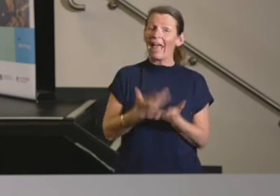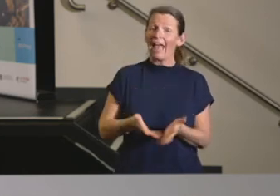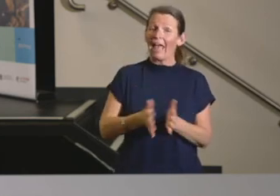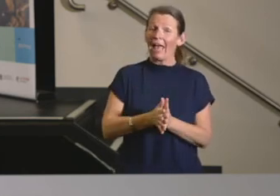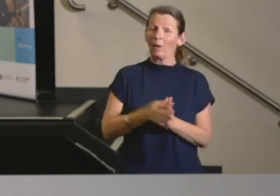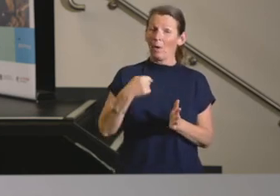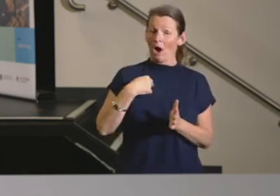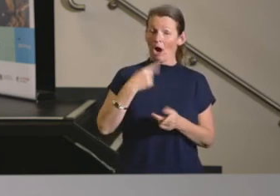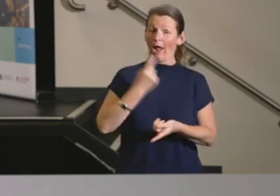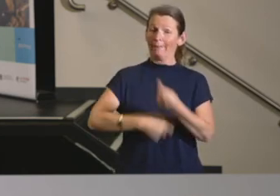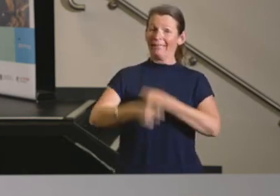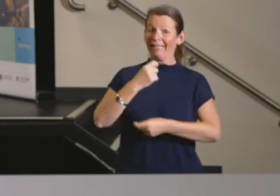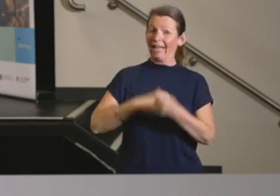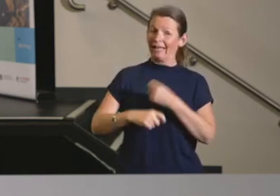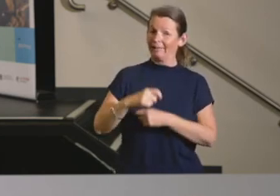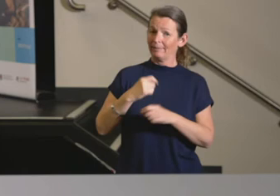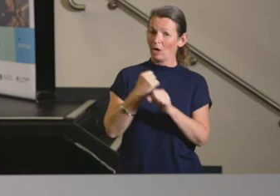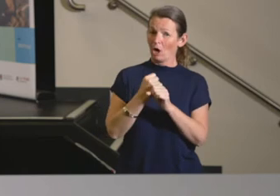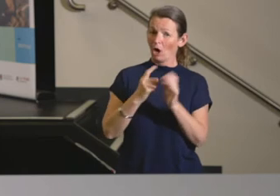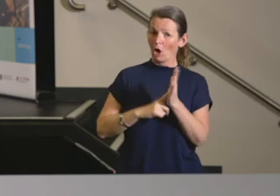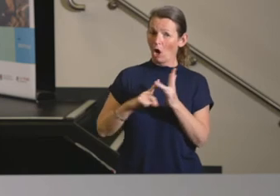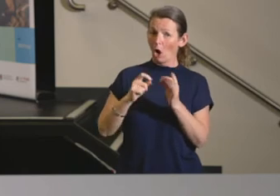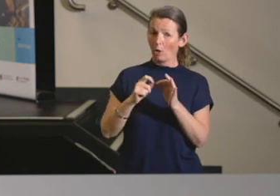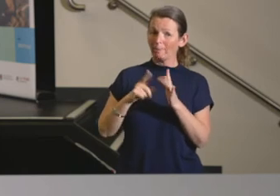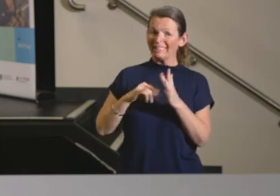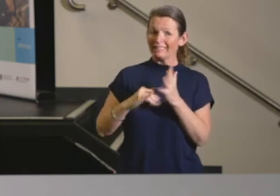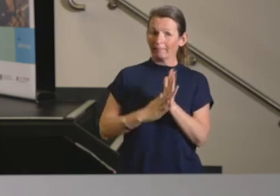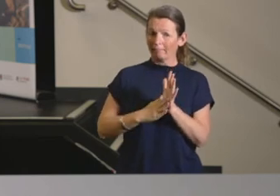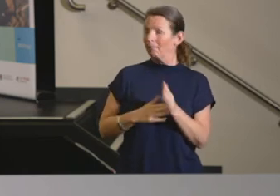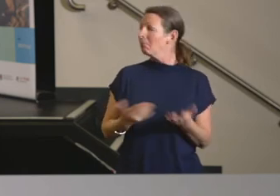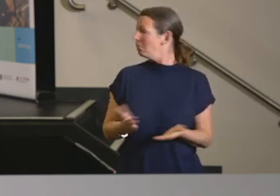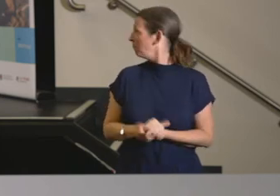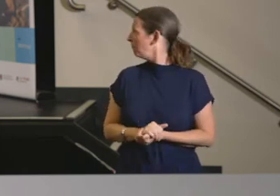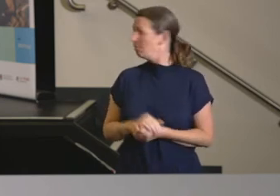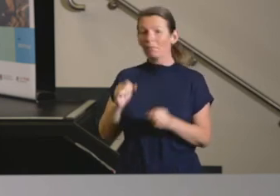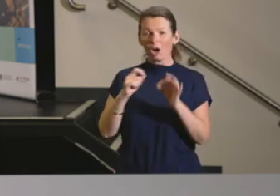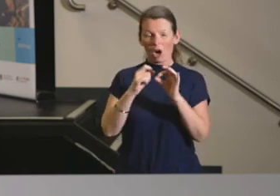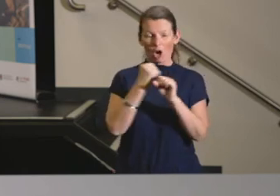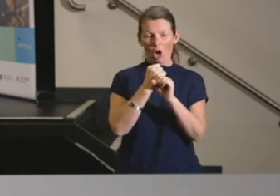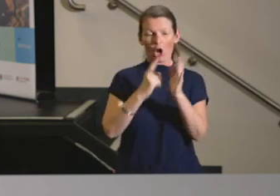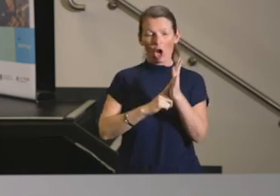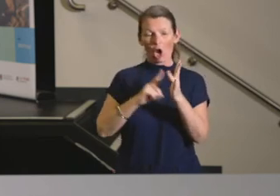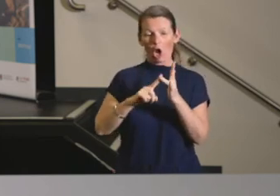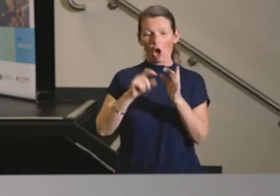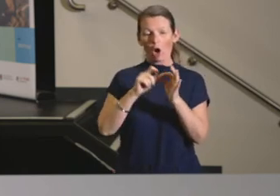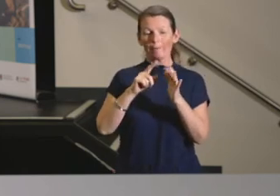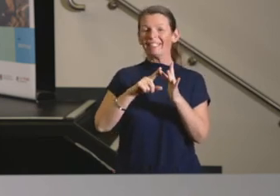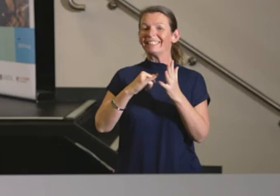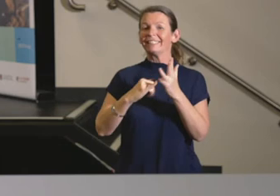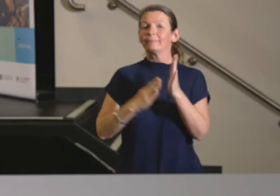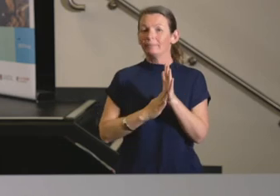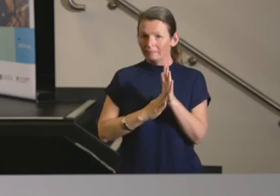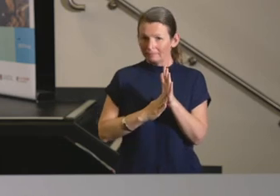Became a Globizen. Okay? A Globizen. A global